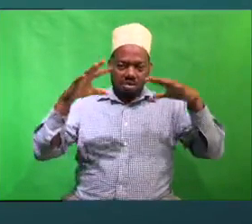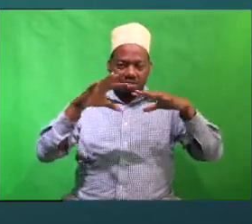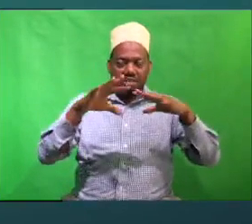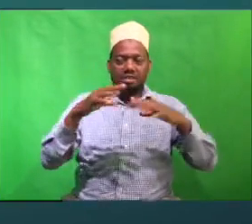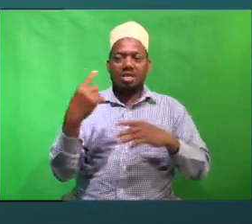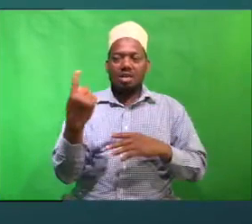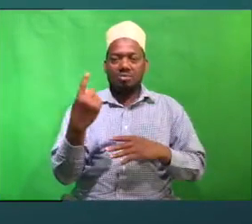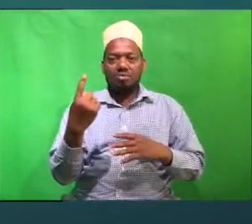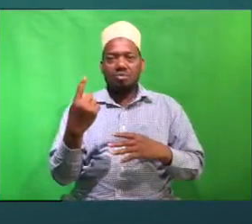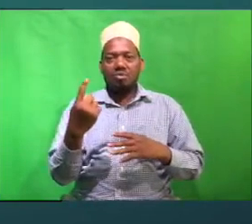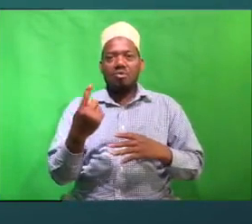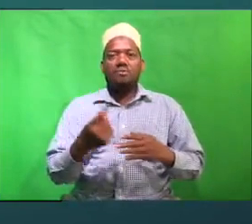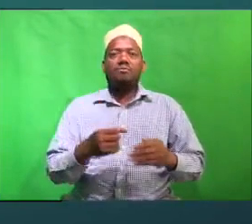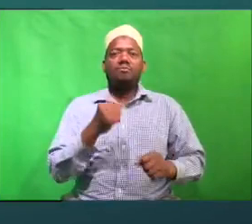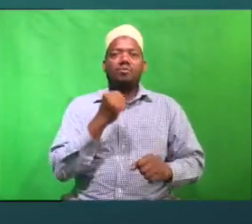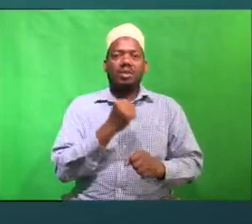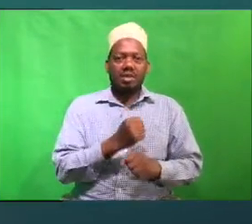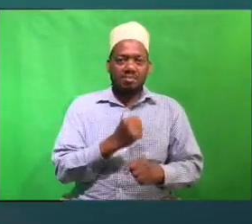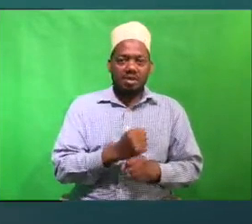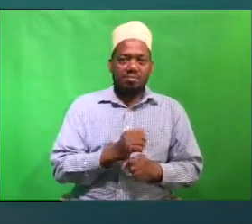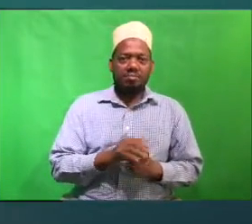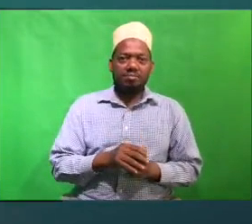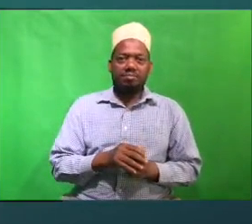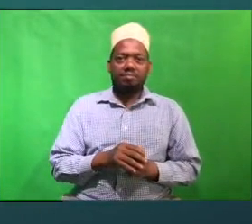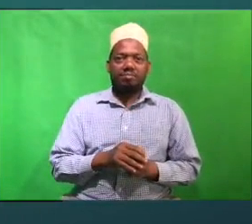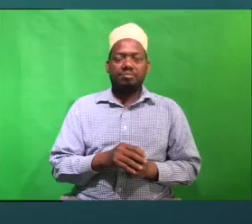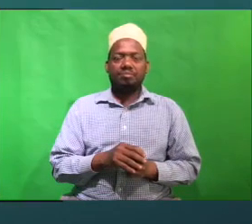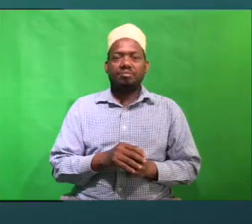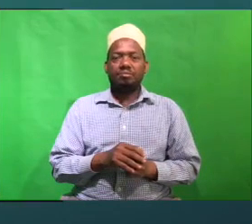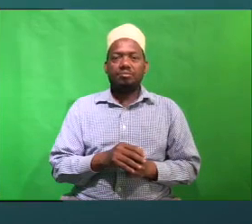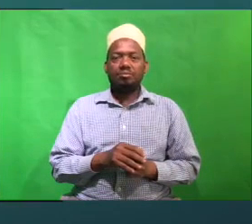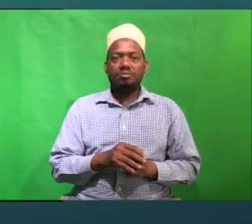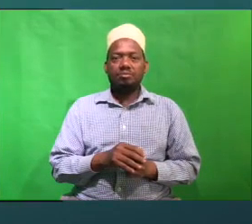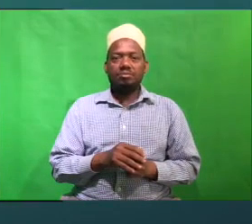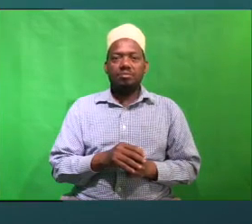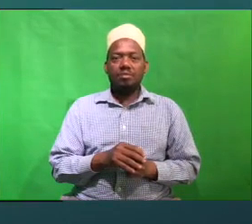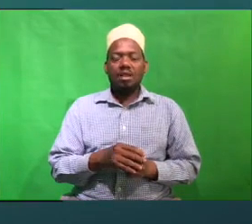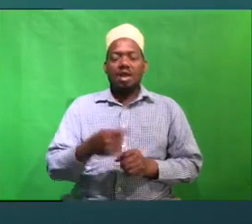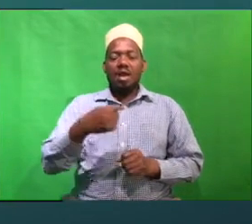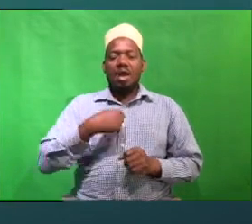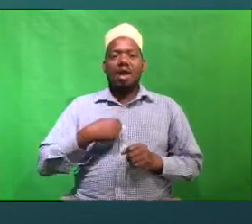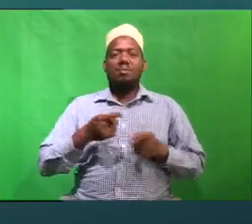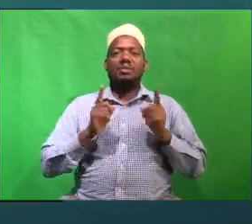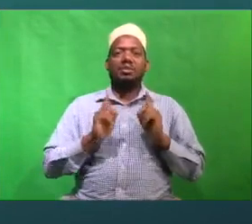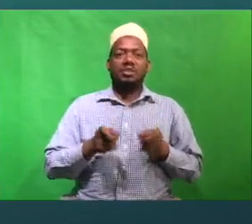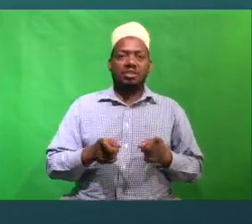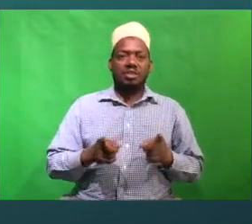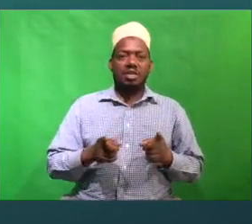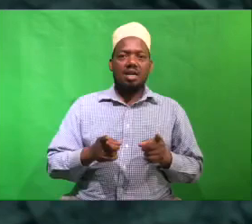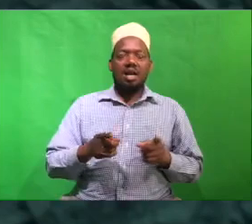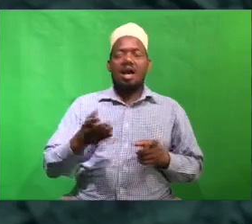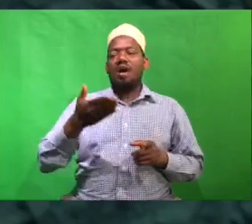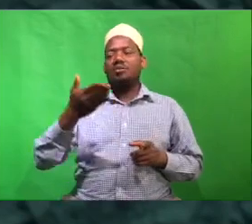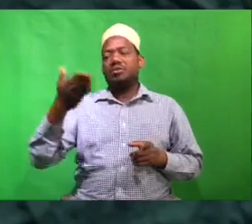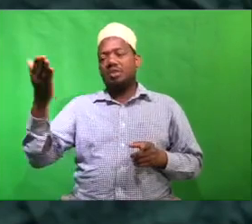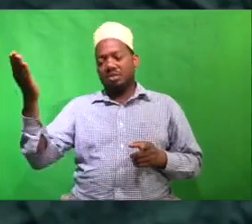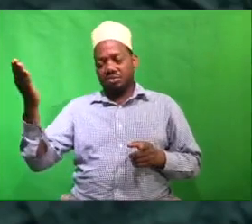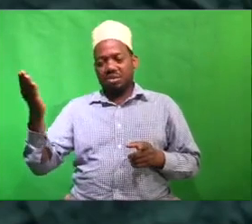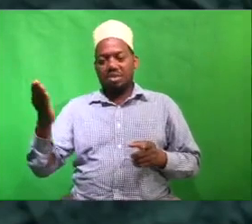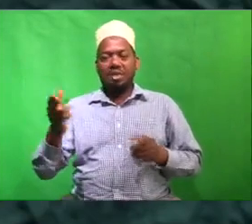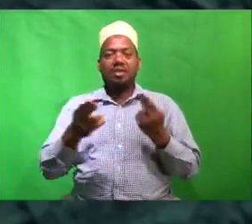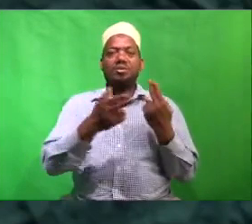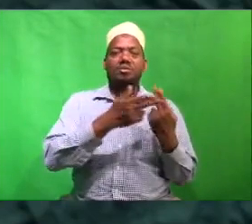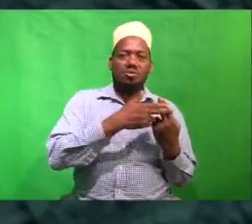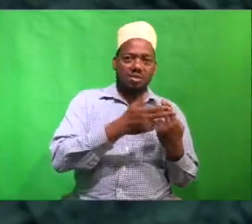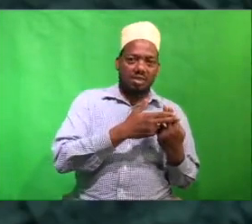the division of labor and the specialization, my students. I am teachers, also have doctors,